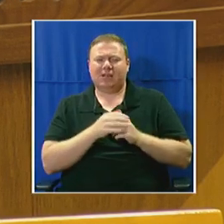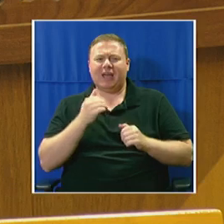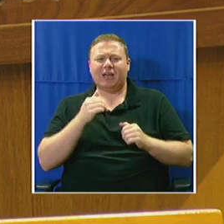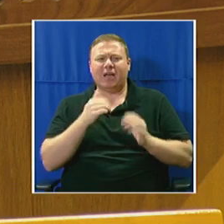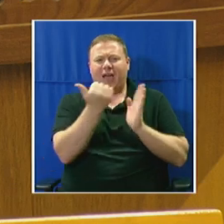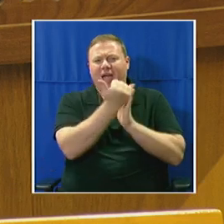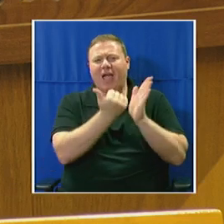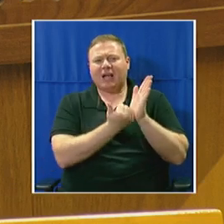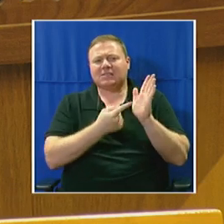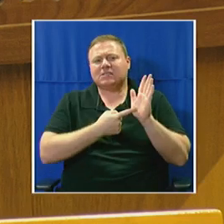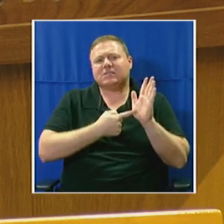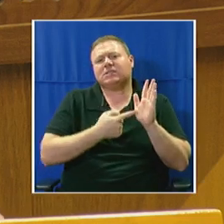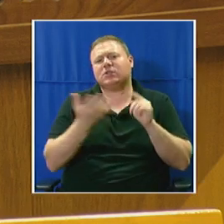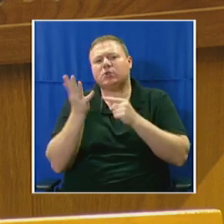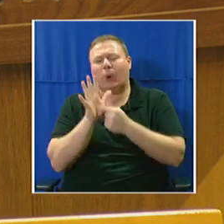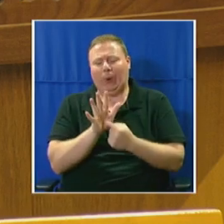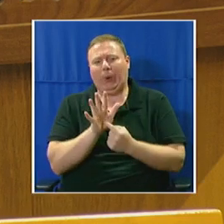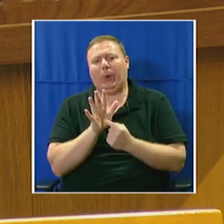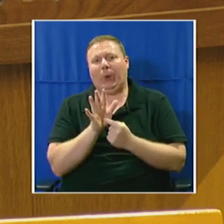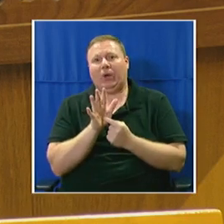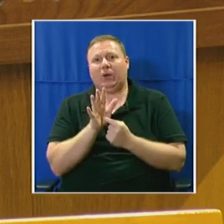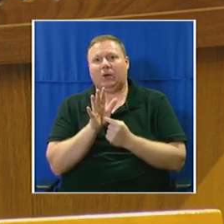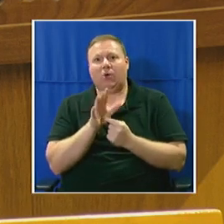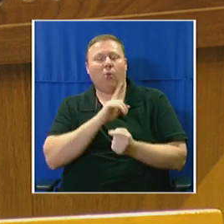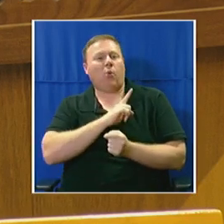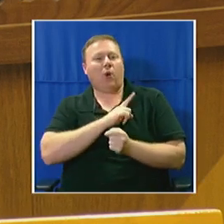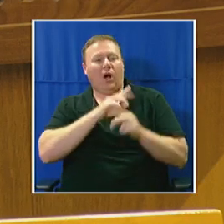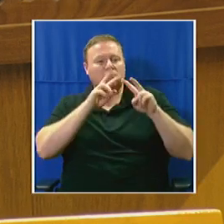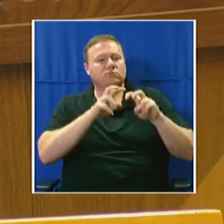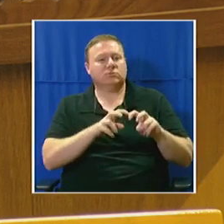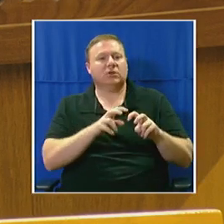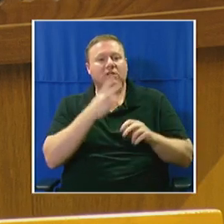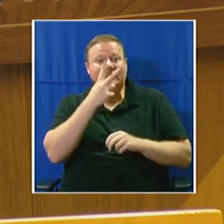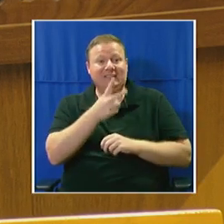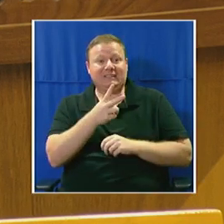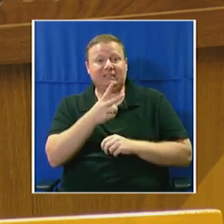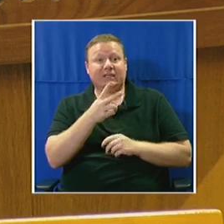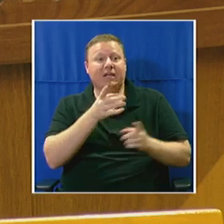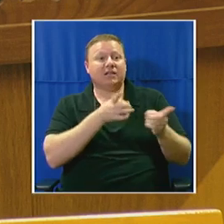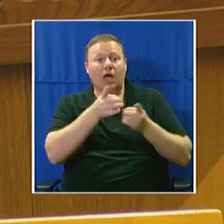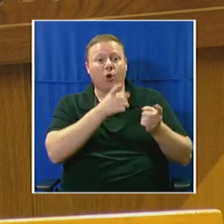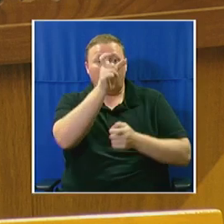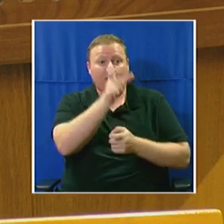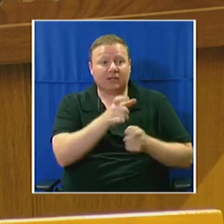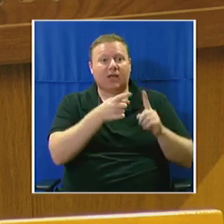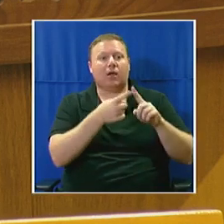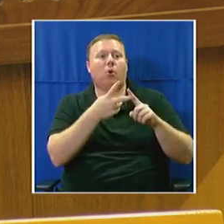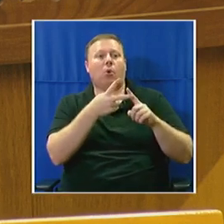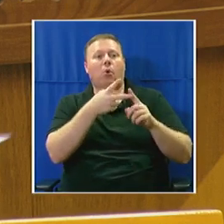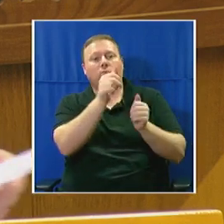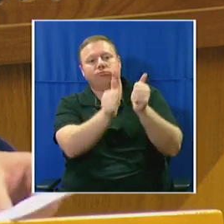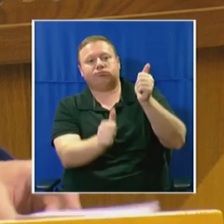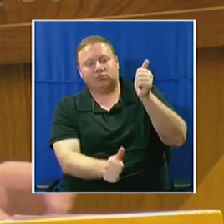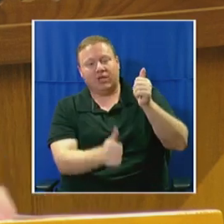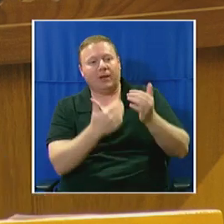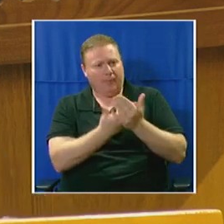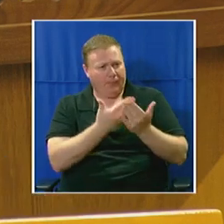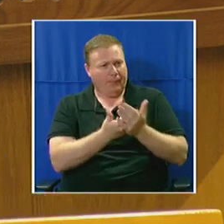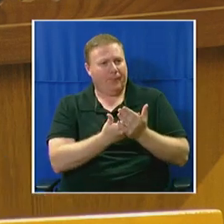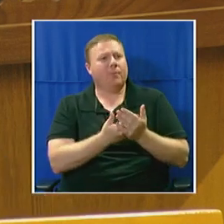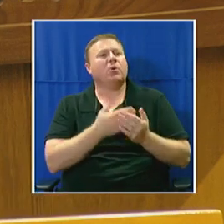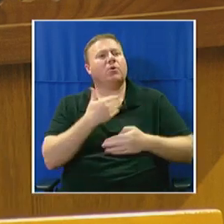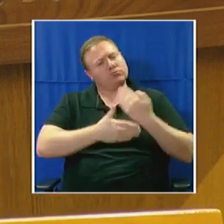only a fact finding exercise which turned out to be a disciplinary inquiry now it's difficult to make sense of this argument in